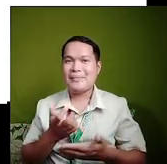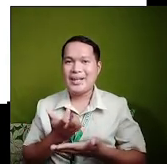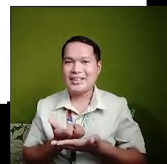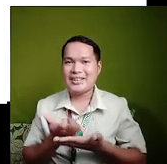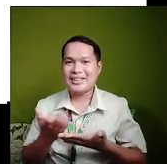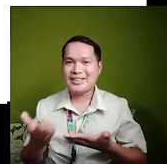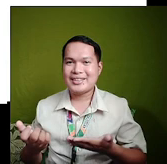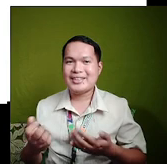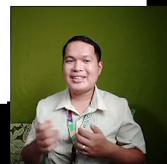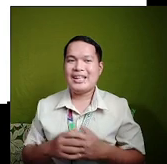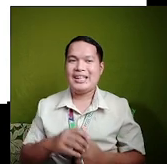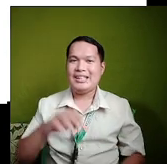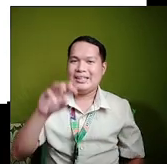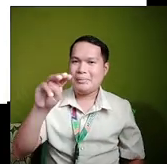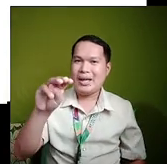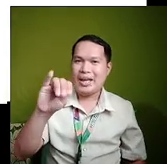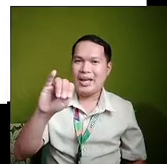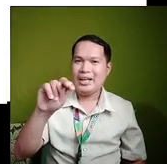third element